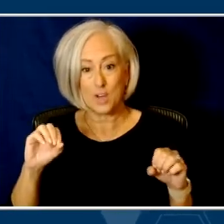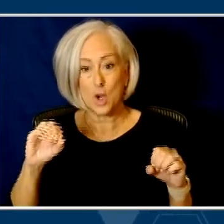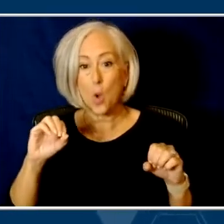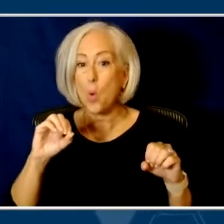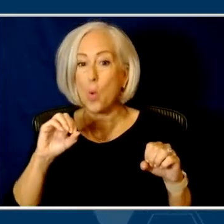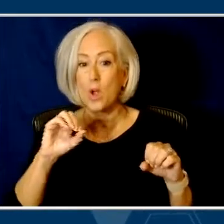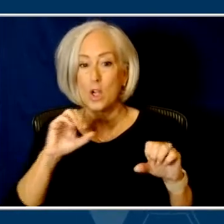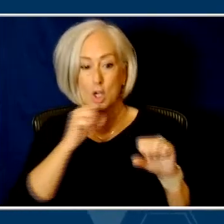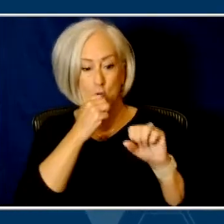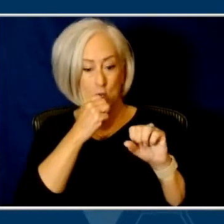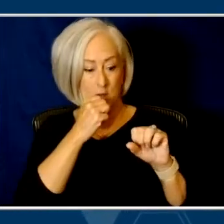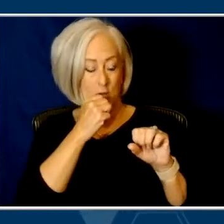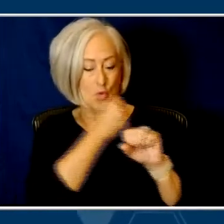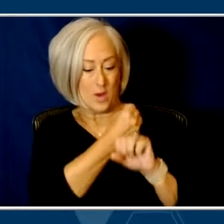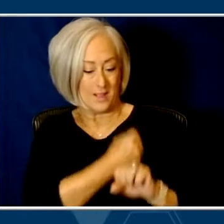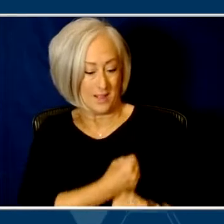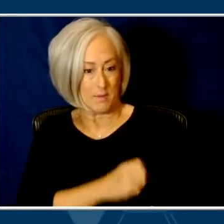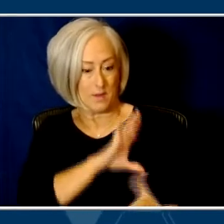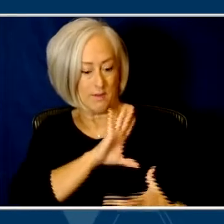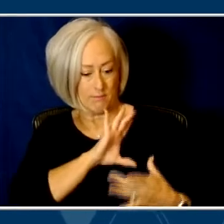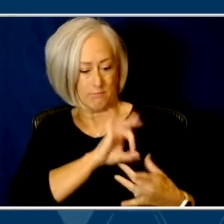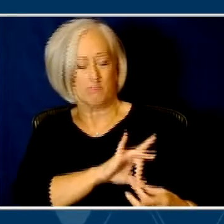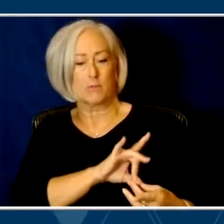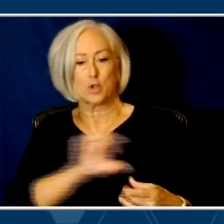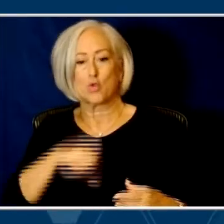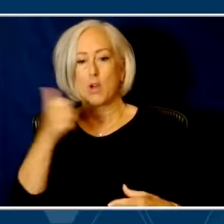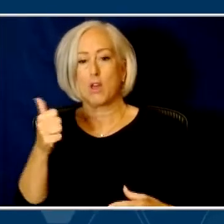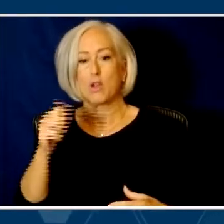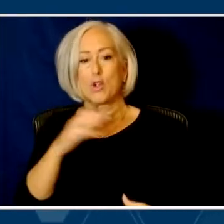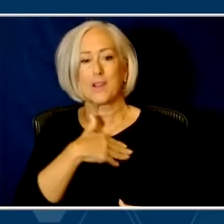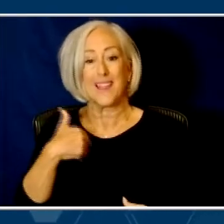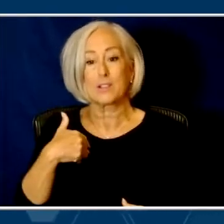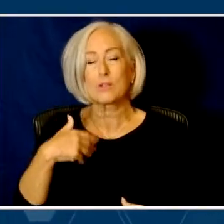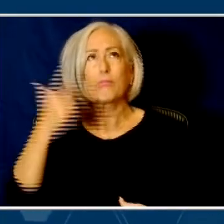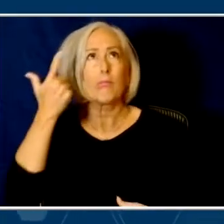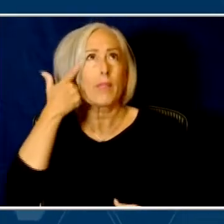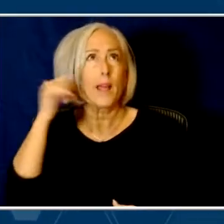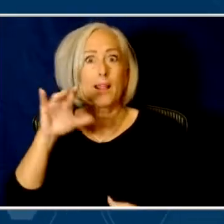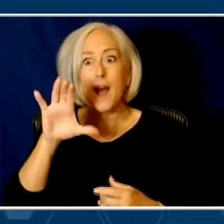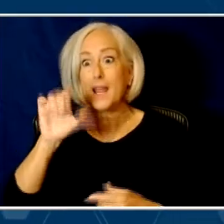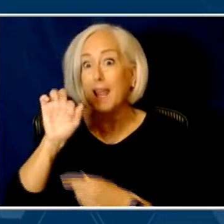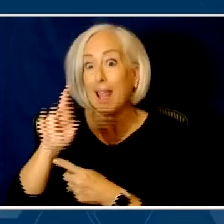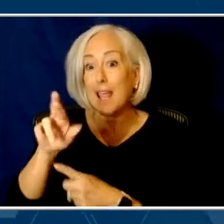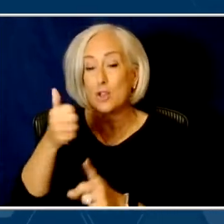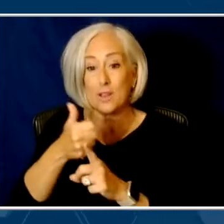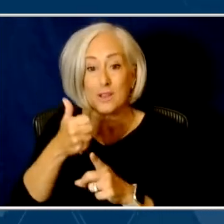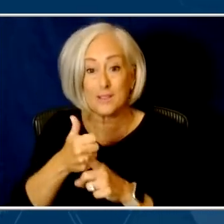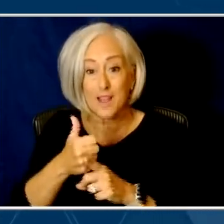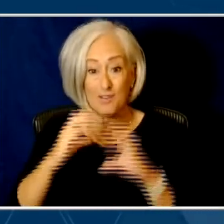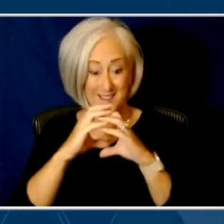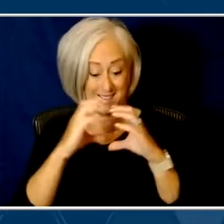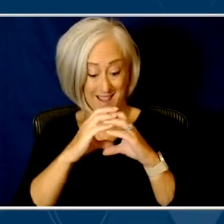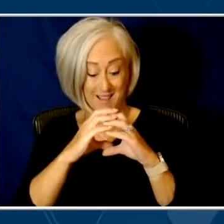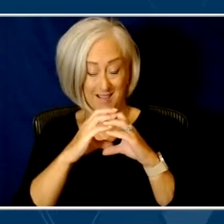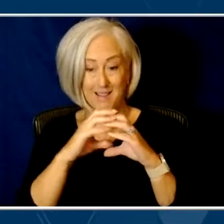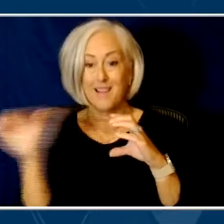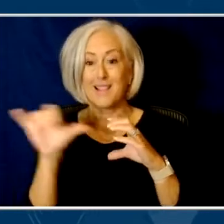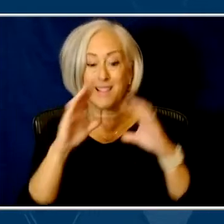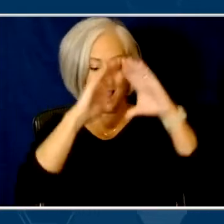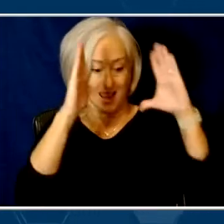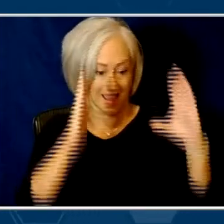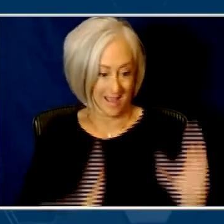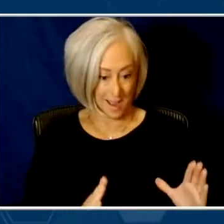other types of breast cancer. If you think of cancer cells as a house and the receptors as 3 different locks on the